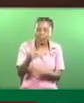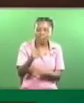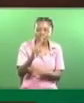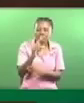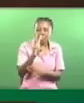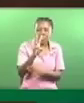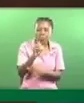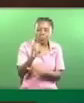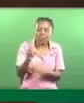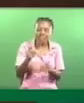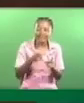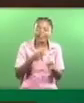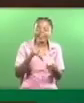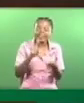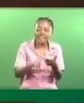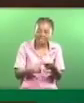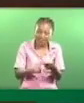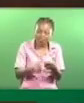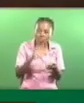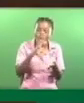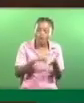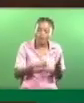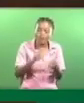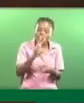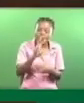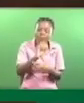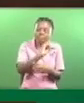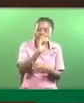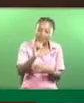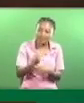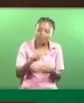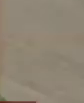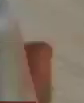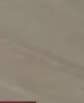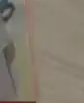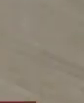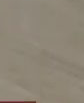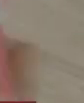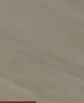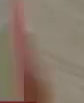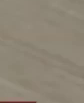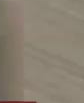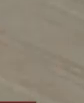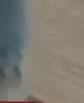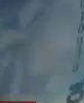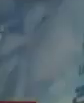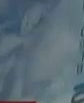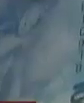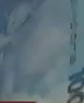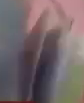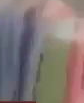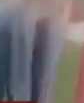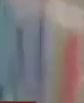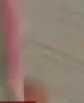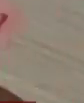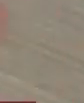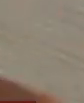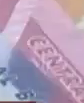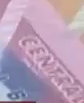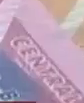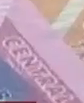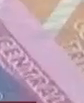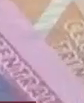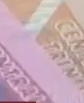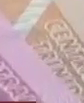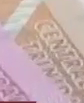be paid to small and medium-sized businesses come January 31st next year. President of the Trinidad and Tobago Manufacturers Association,